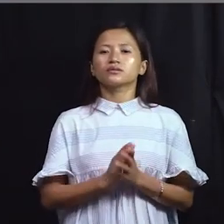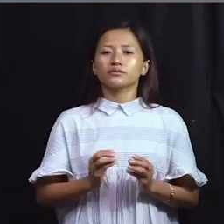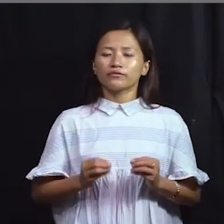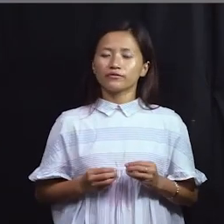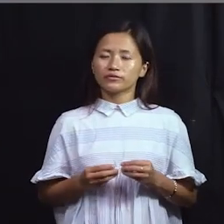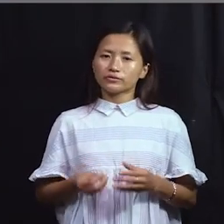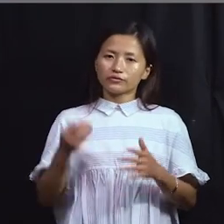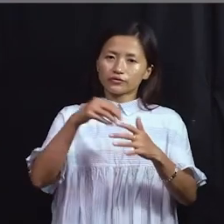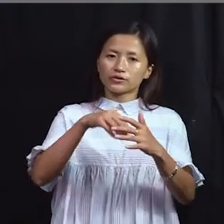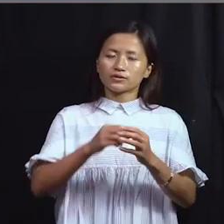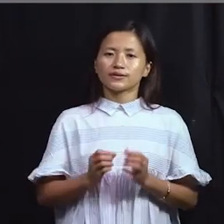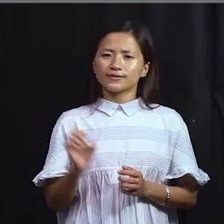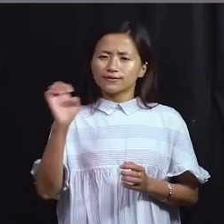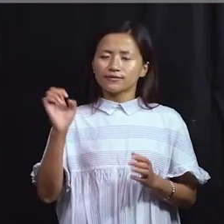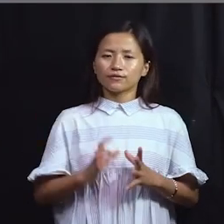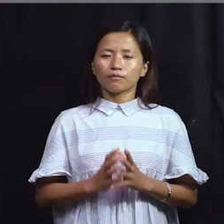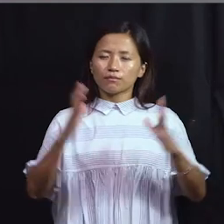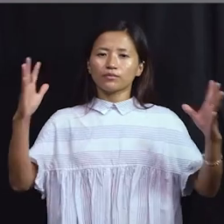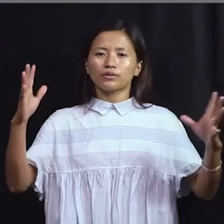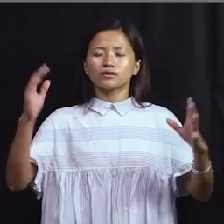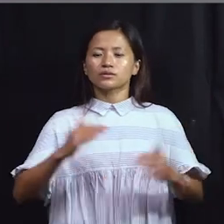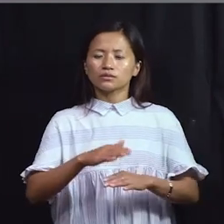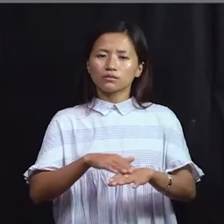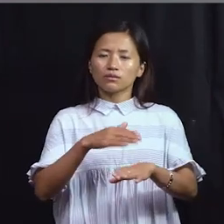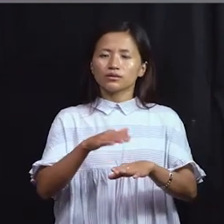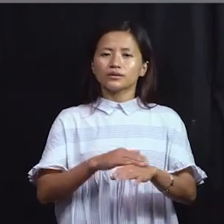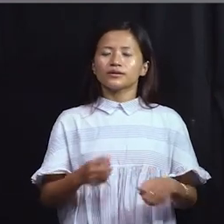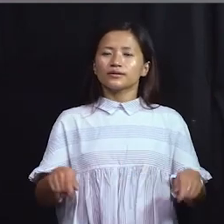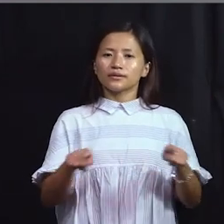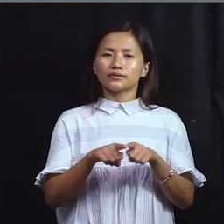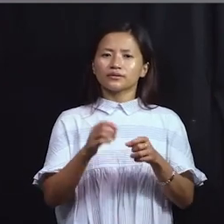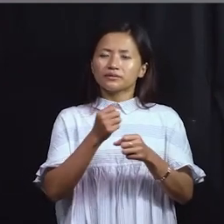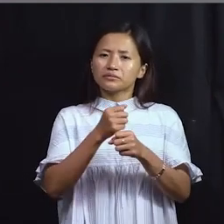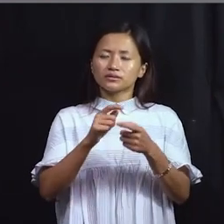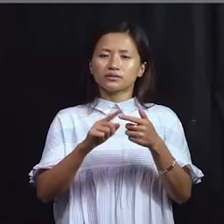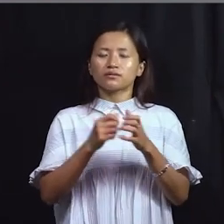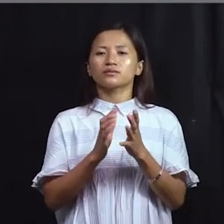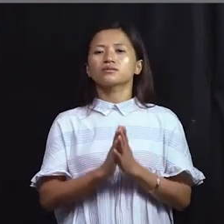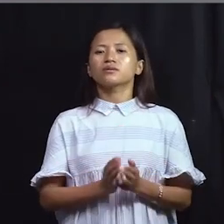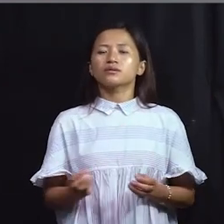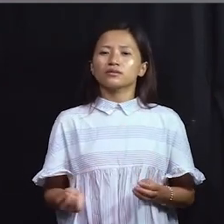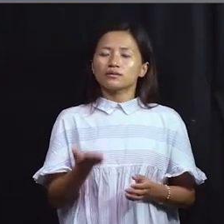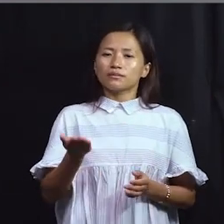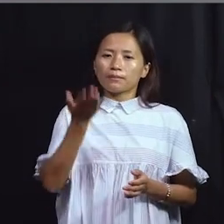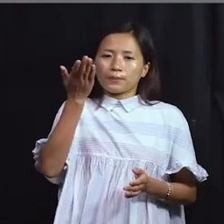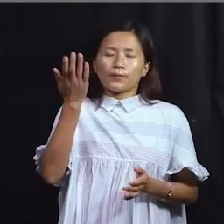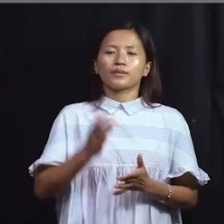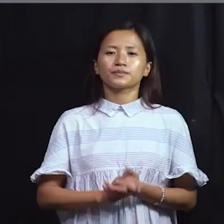more. And therefore, slowly and gradually, backward areas or underdeveloped areas will also come up.